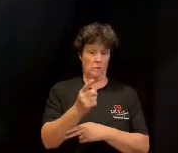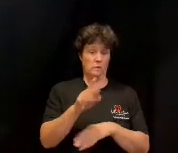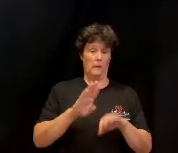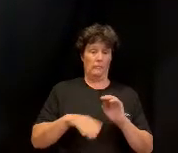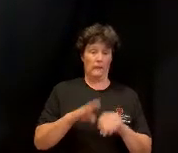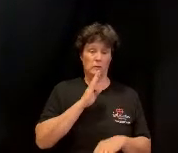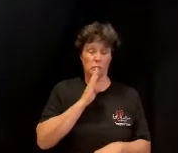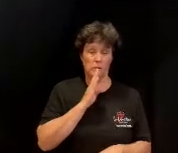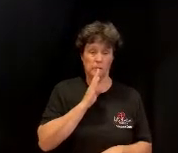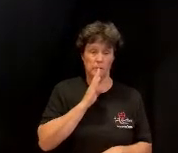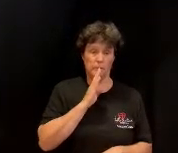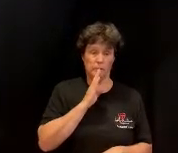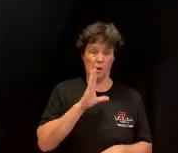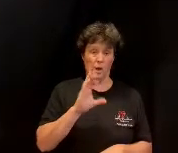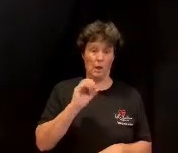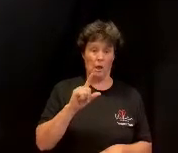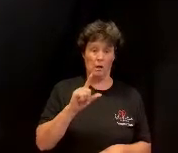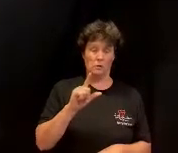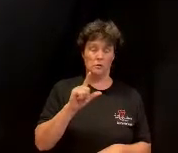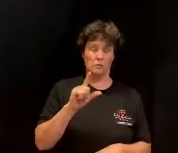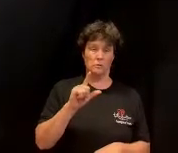What's he say in Colossians 4?